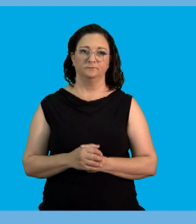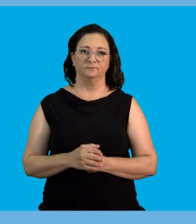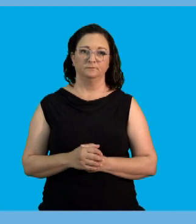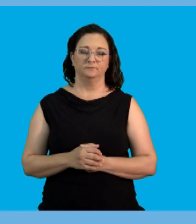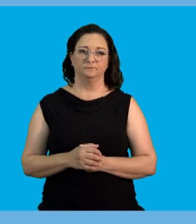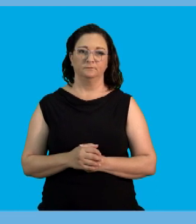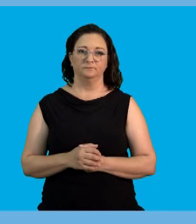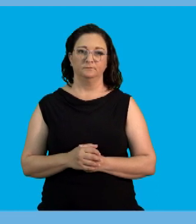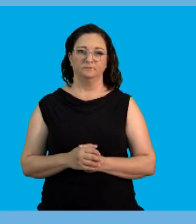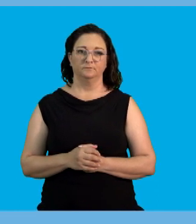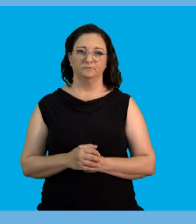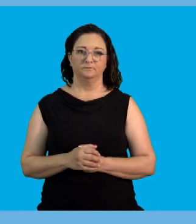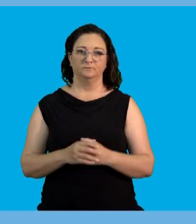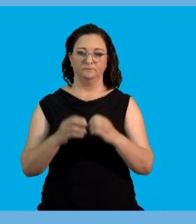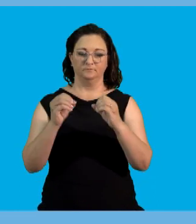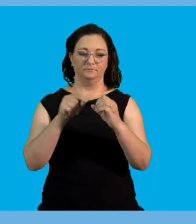particles